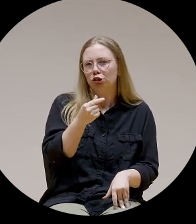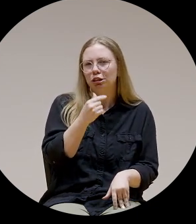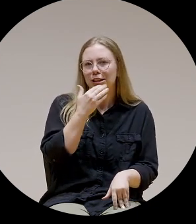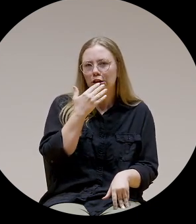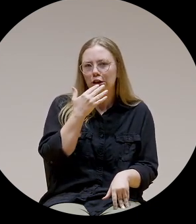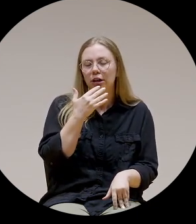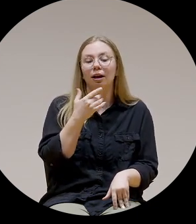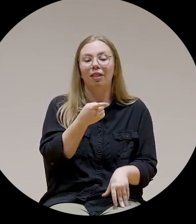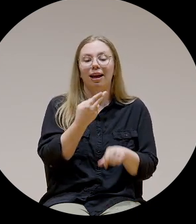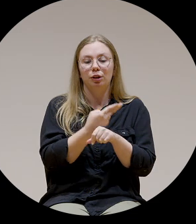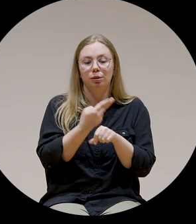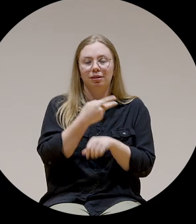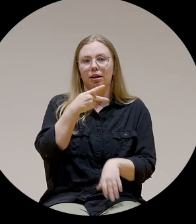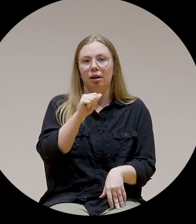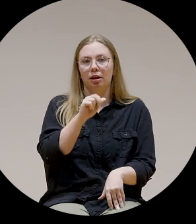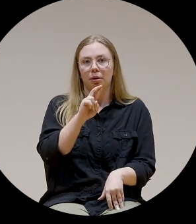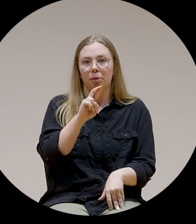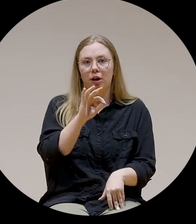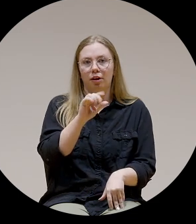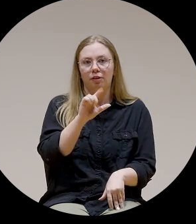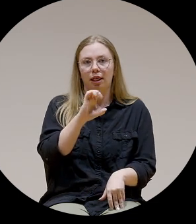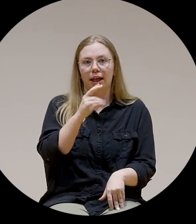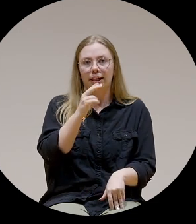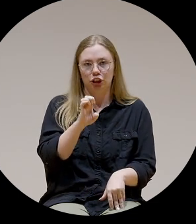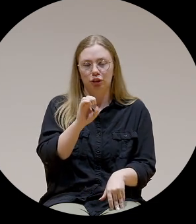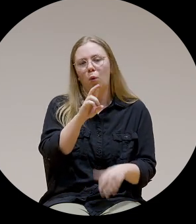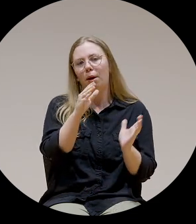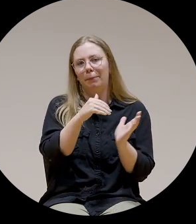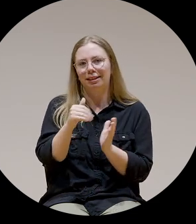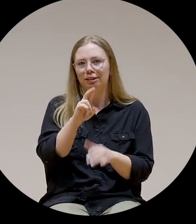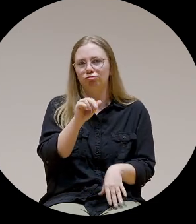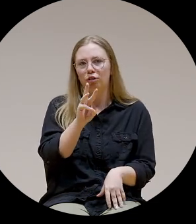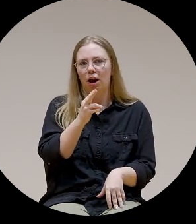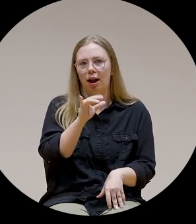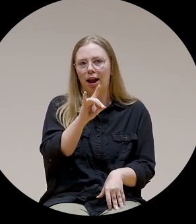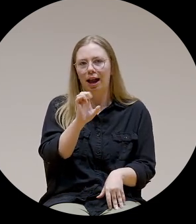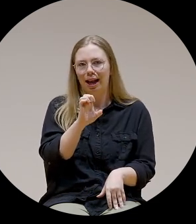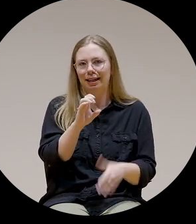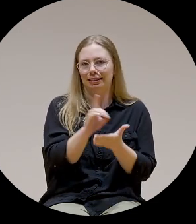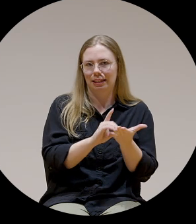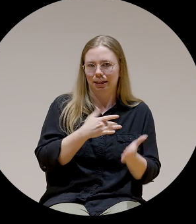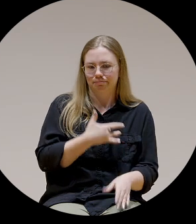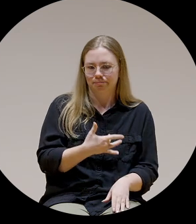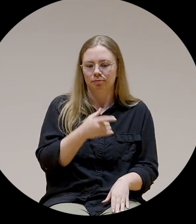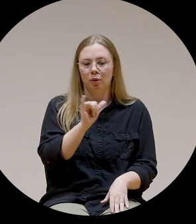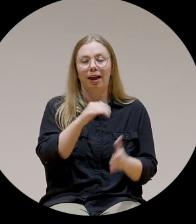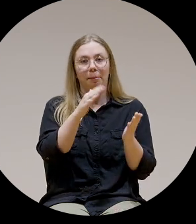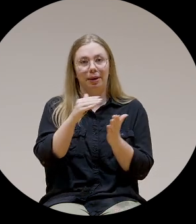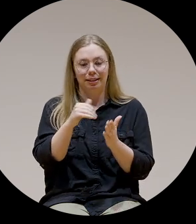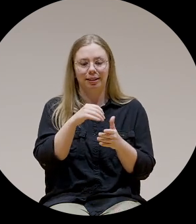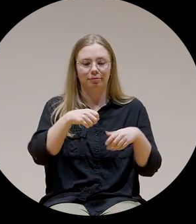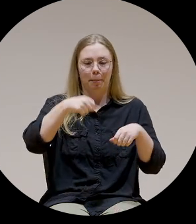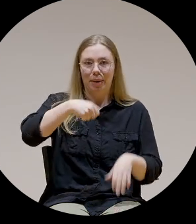on parfleche or painted rawhide motifs or designs. So this painted rawhide bag or envelope is